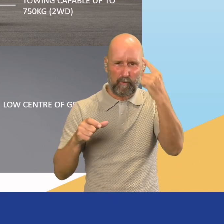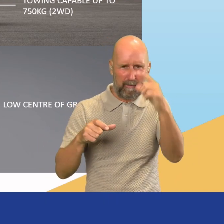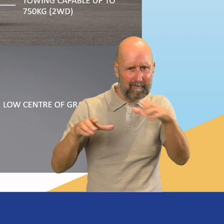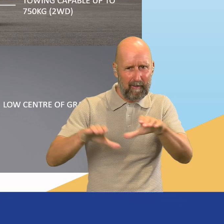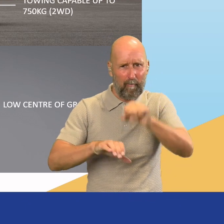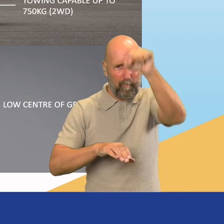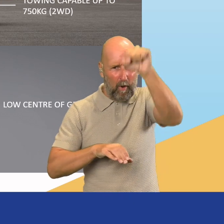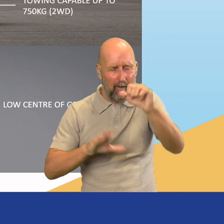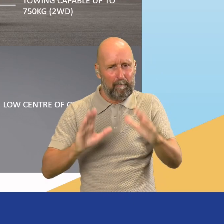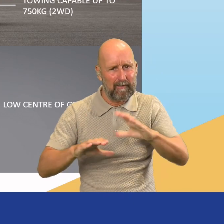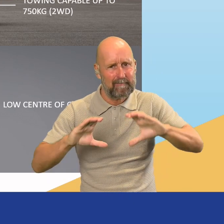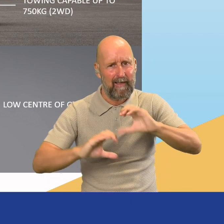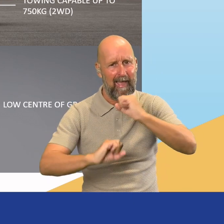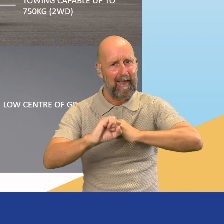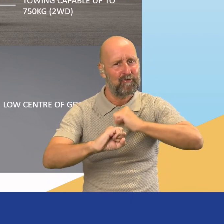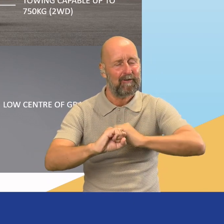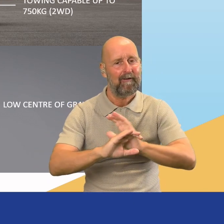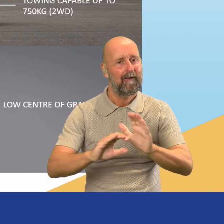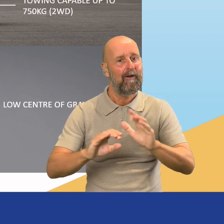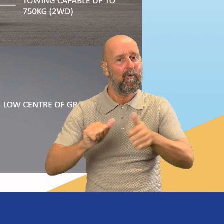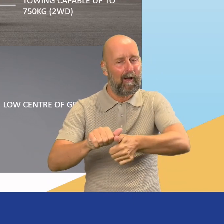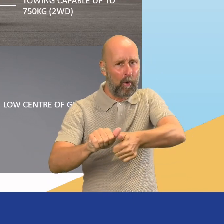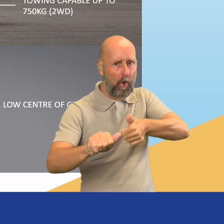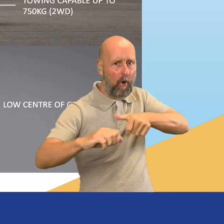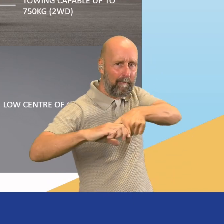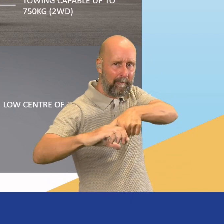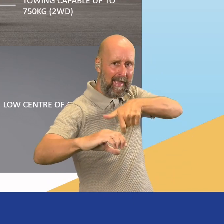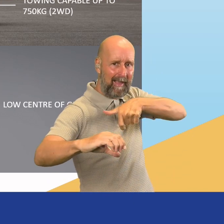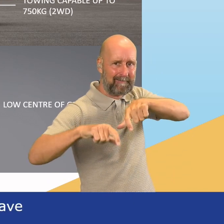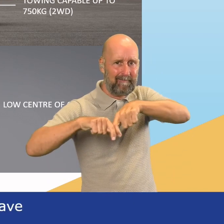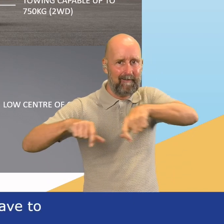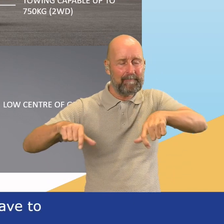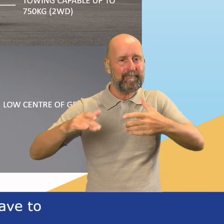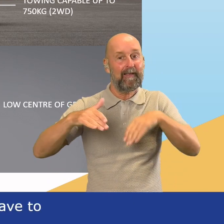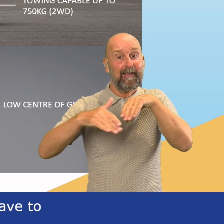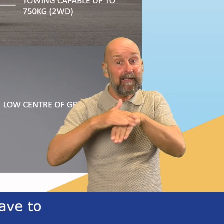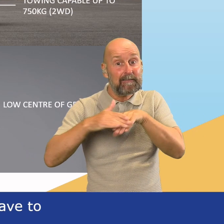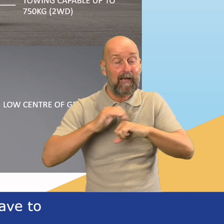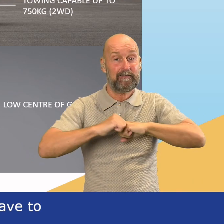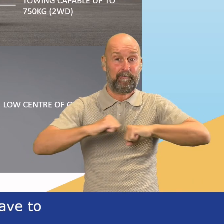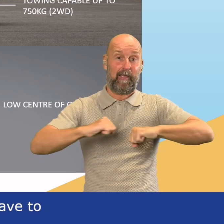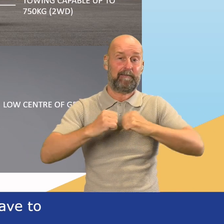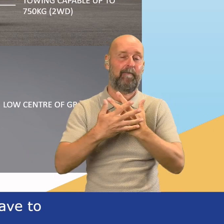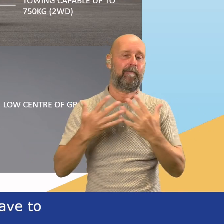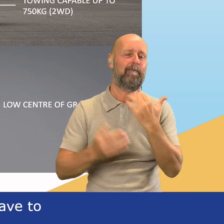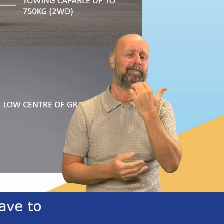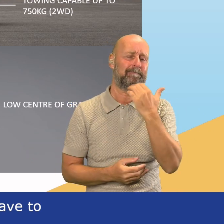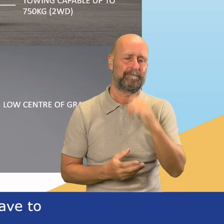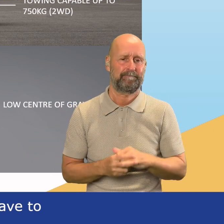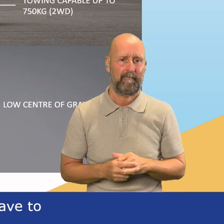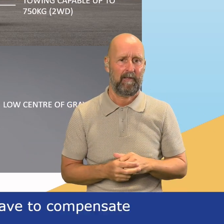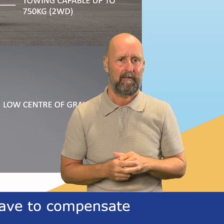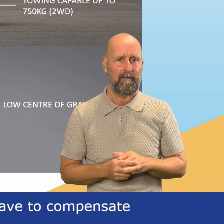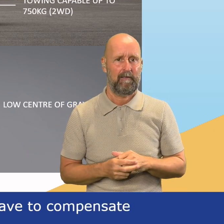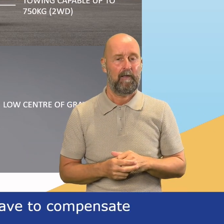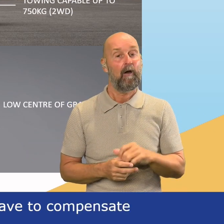bonnet. And that gives it a very big, long wheelbase, and it gives a huge amount of interior space. In terms of the packaging on